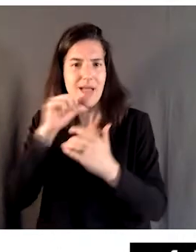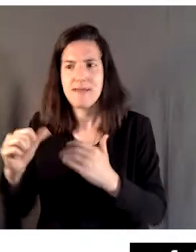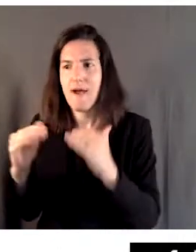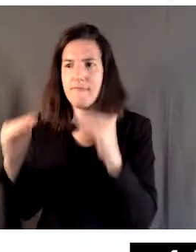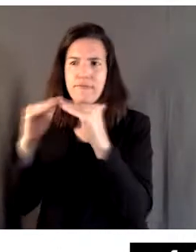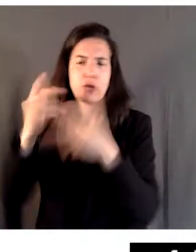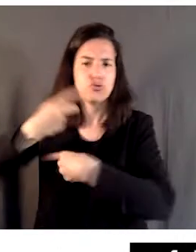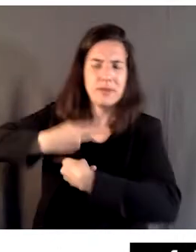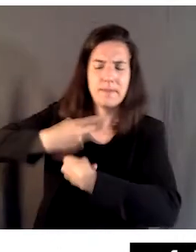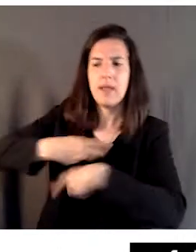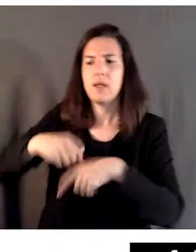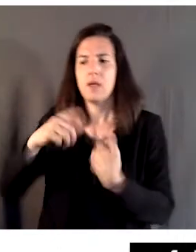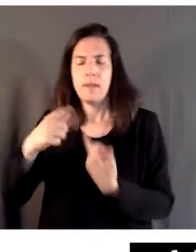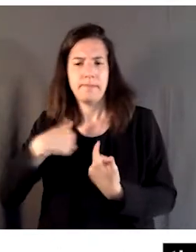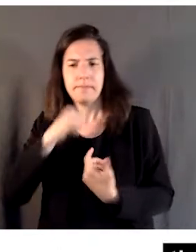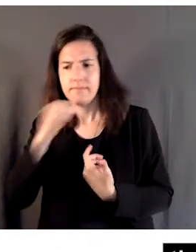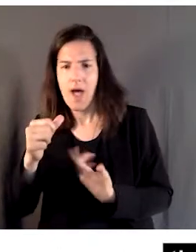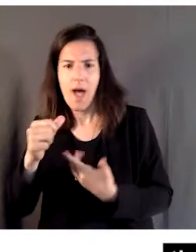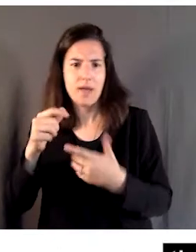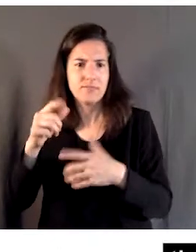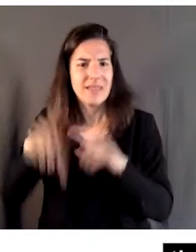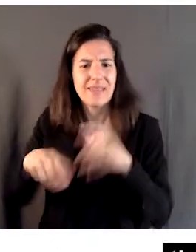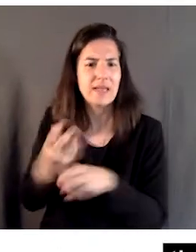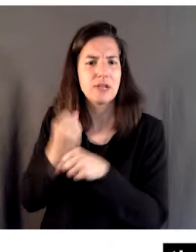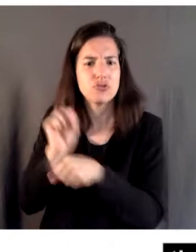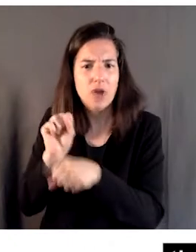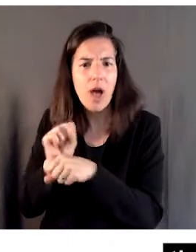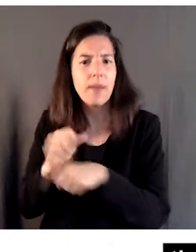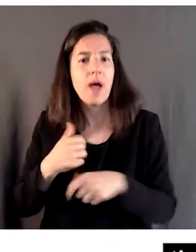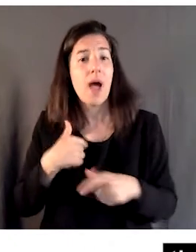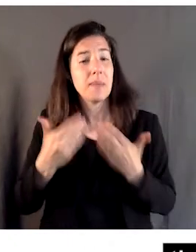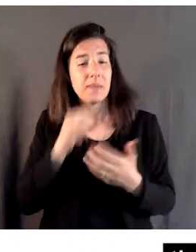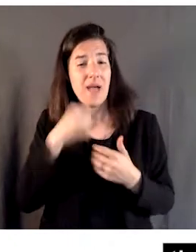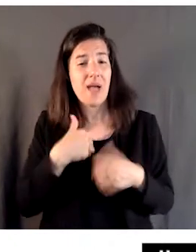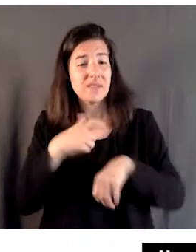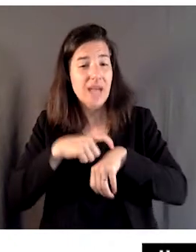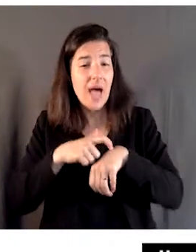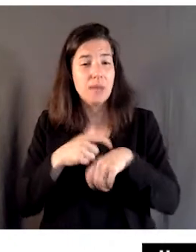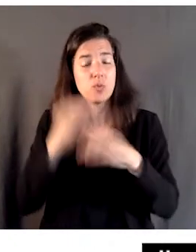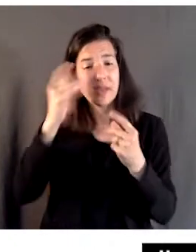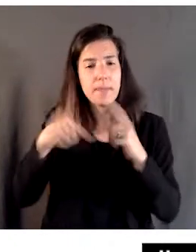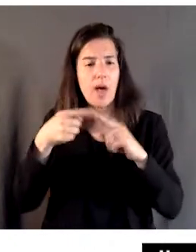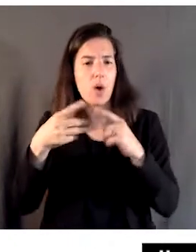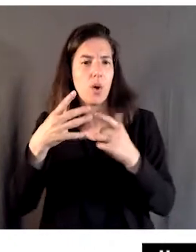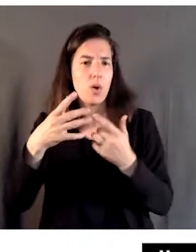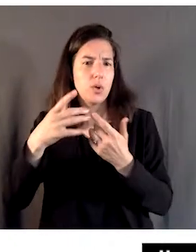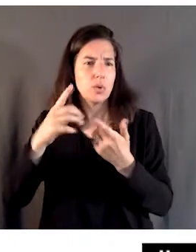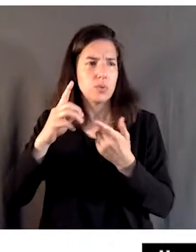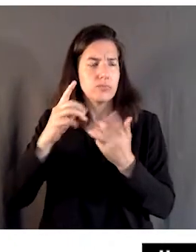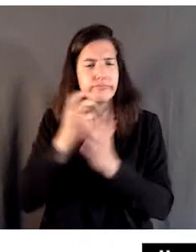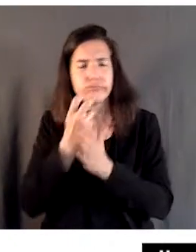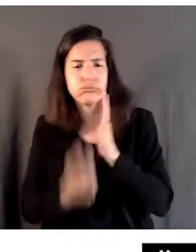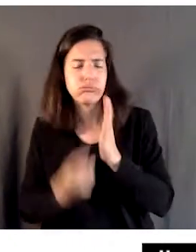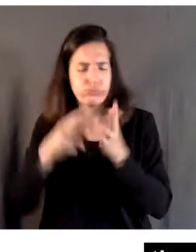hired, I may not have time to actually think about, dive deep in, or discuss my mental health or